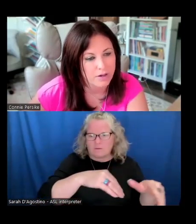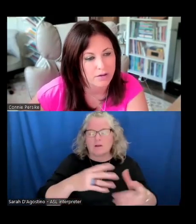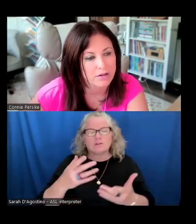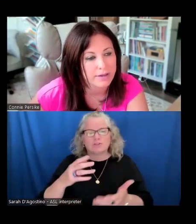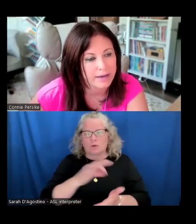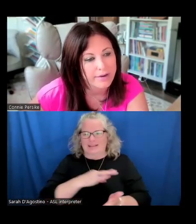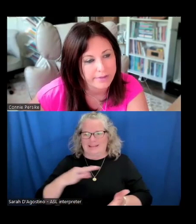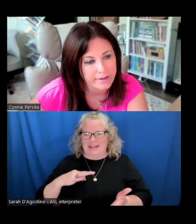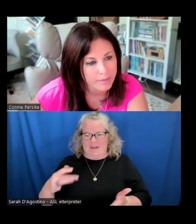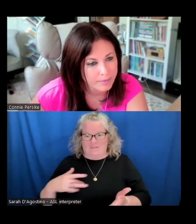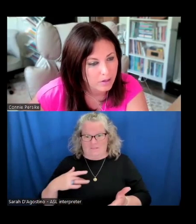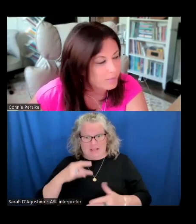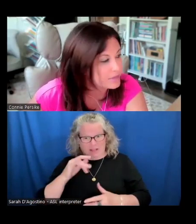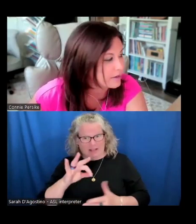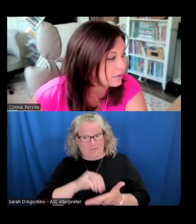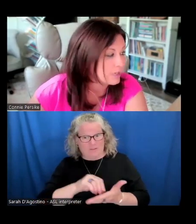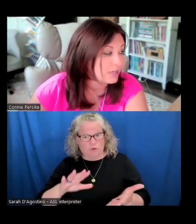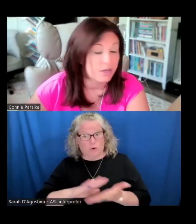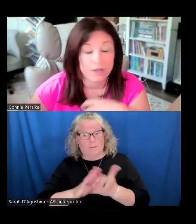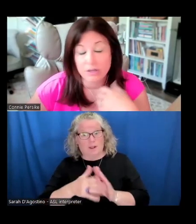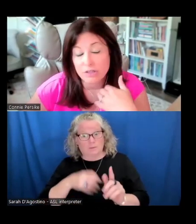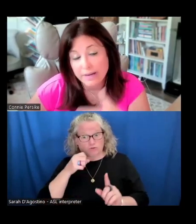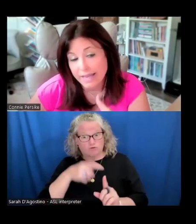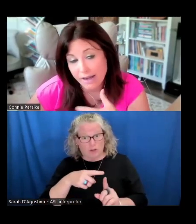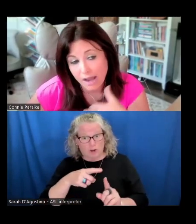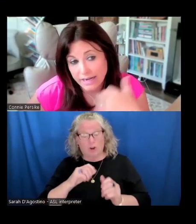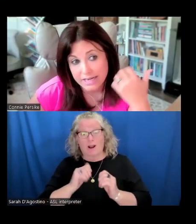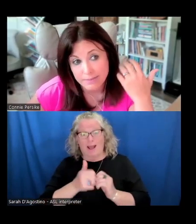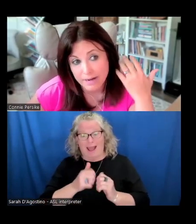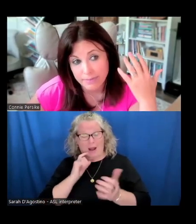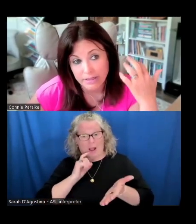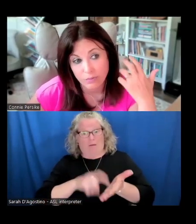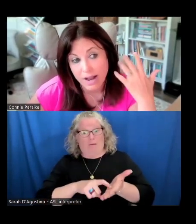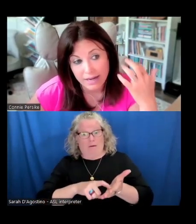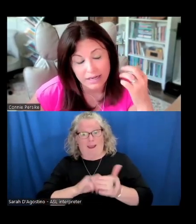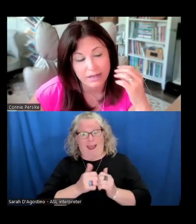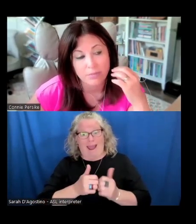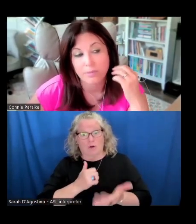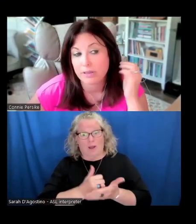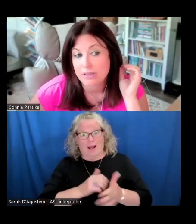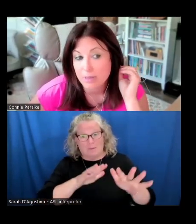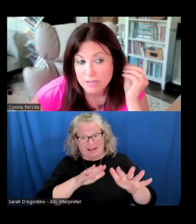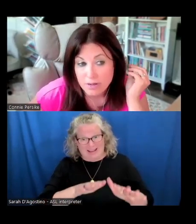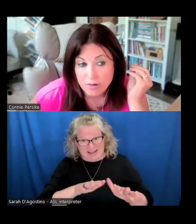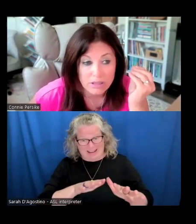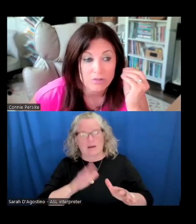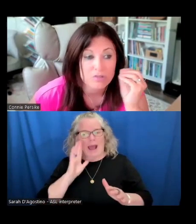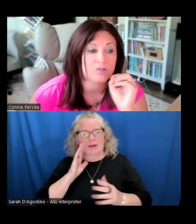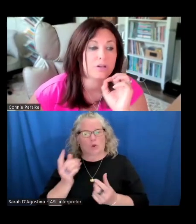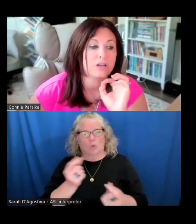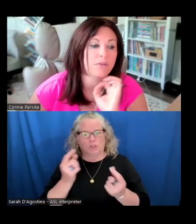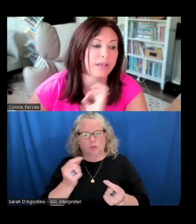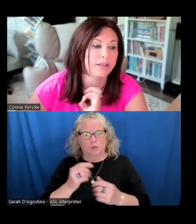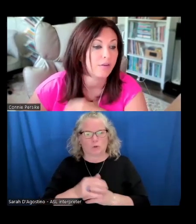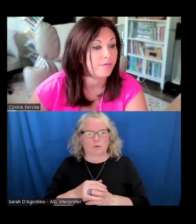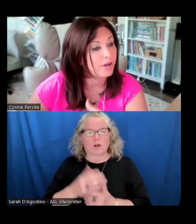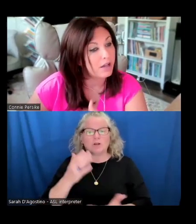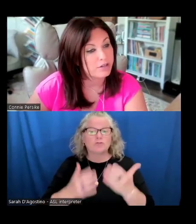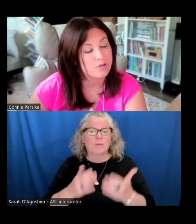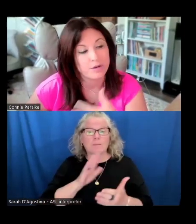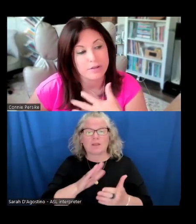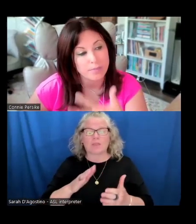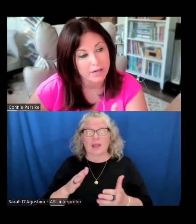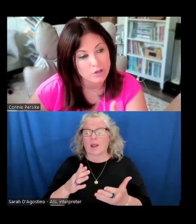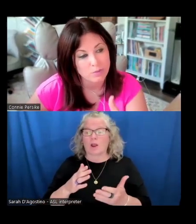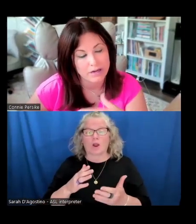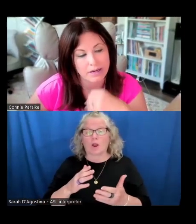becomes triggered and how to help them calm down. So again, unease might be rocking. It might be the tips of their ears turning red. Their